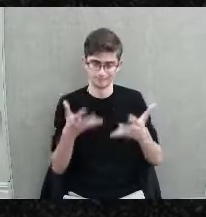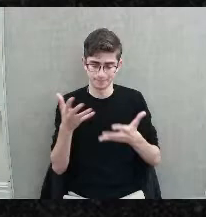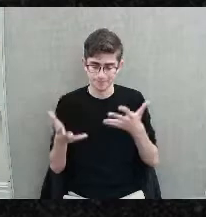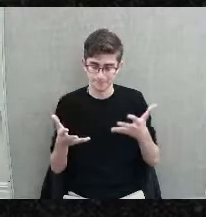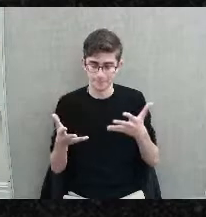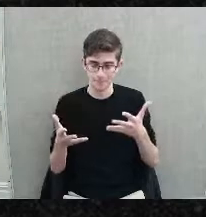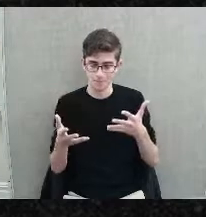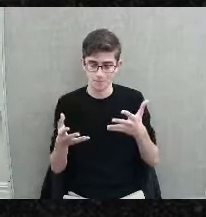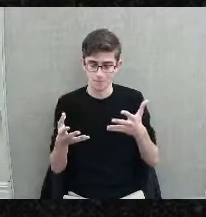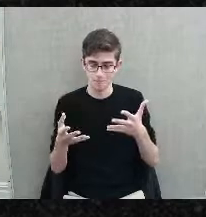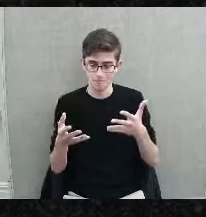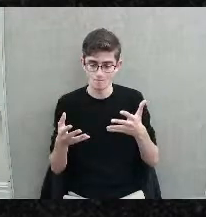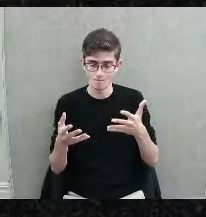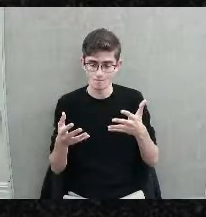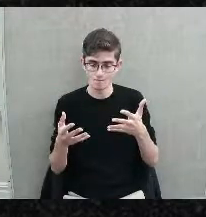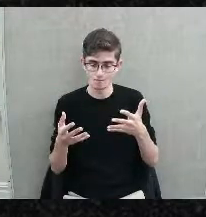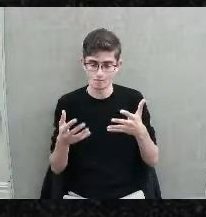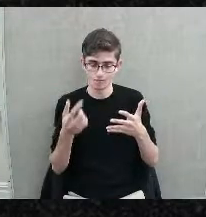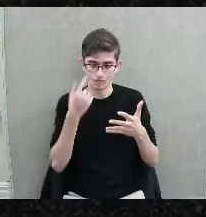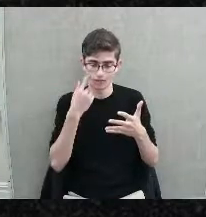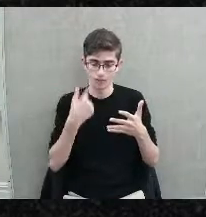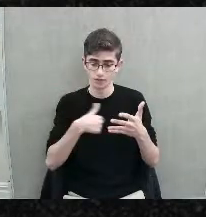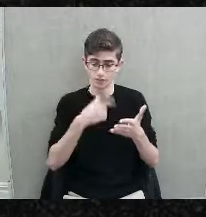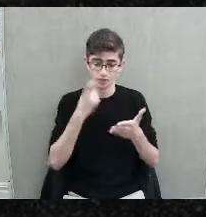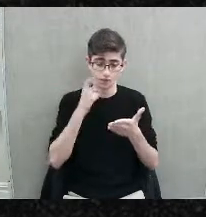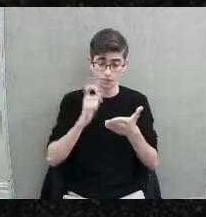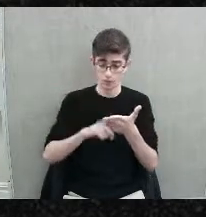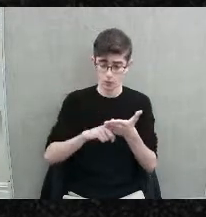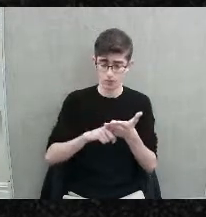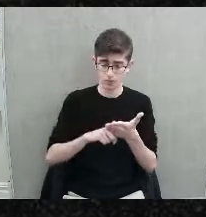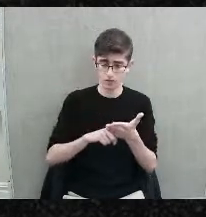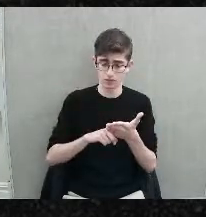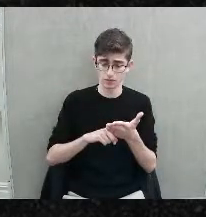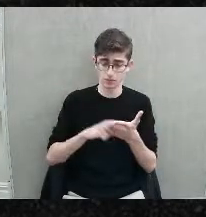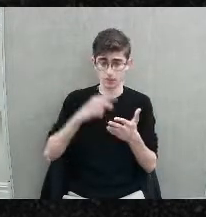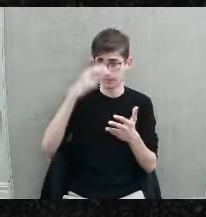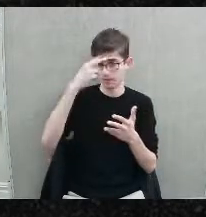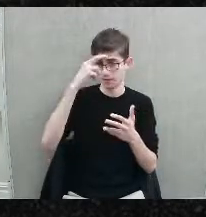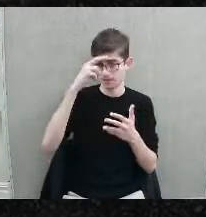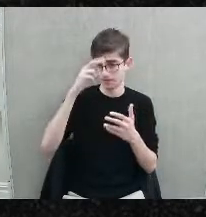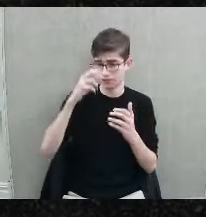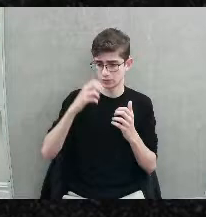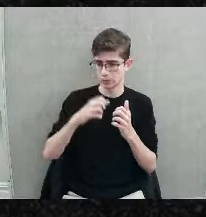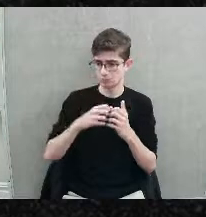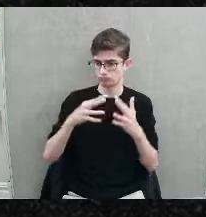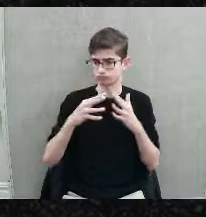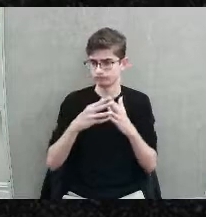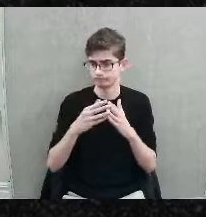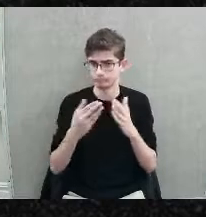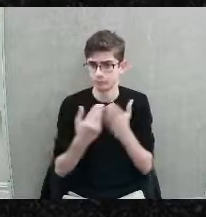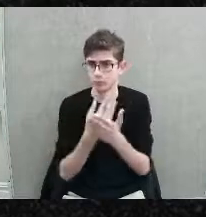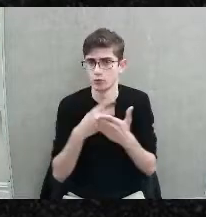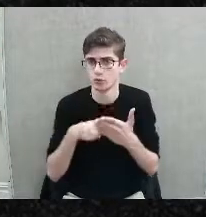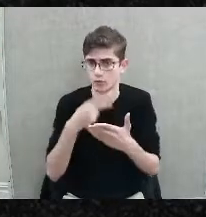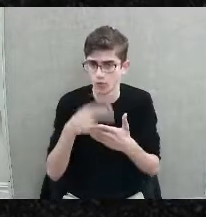what I think we are seeing in Mexico is not that sort of thing that the